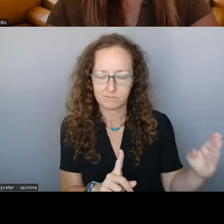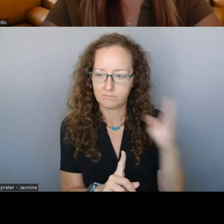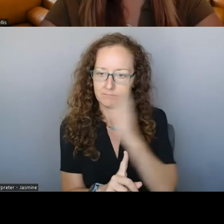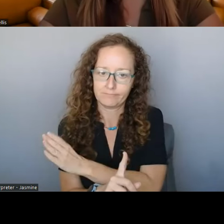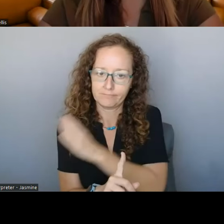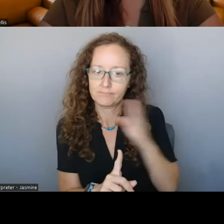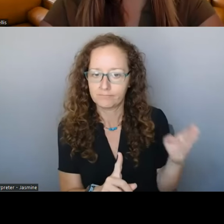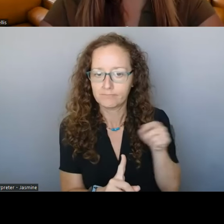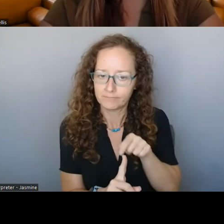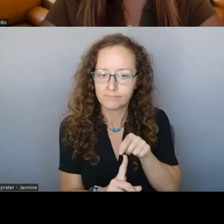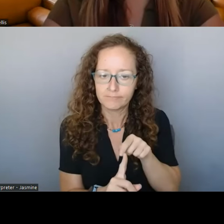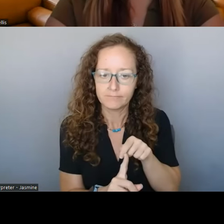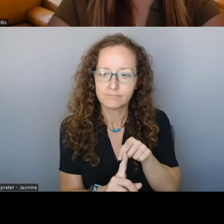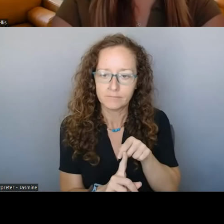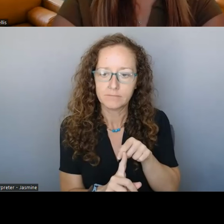of Social Security disability.